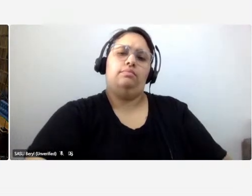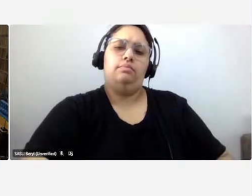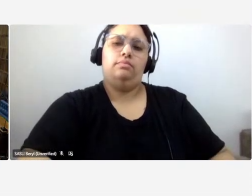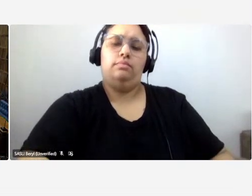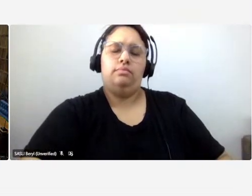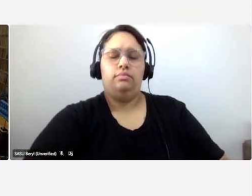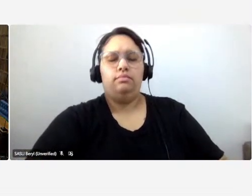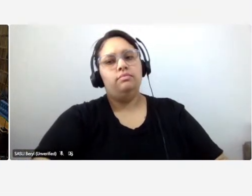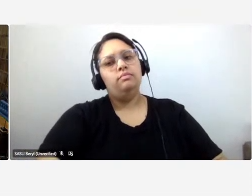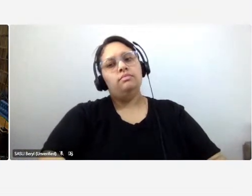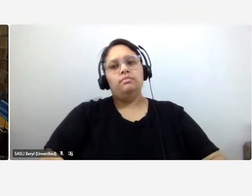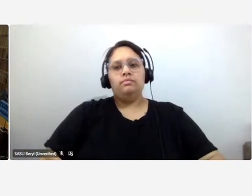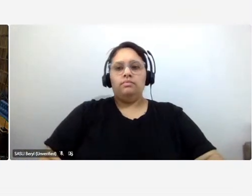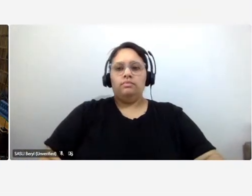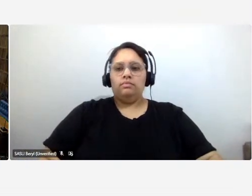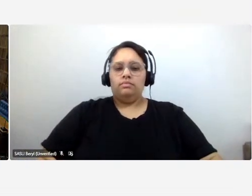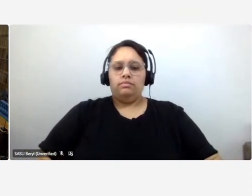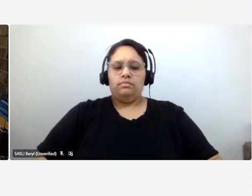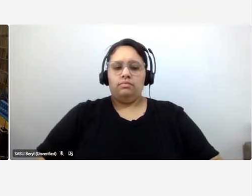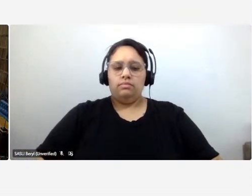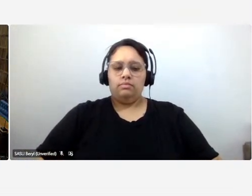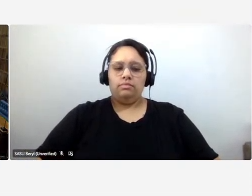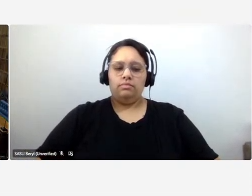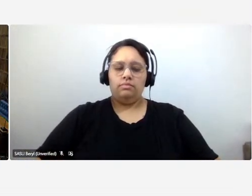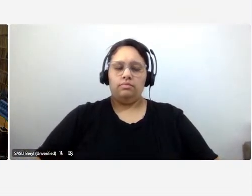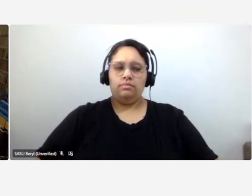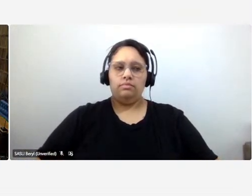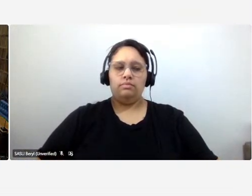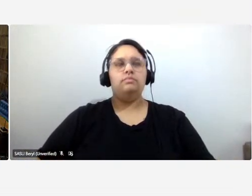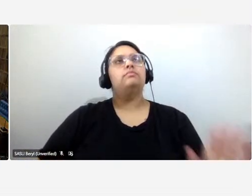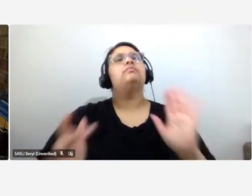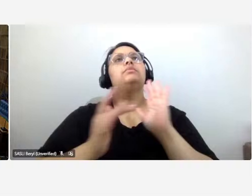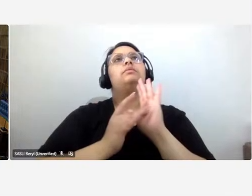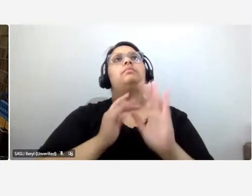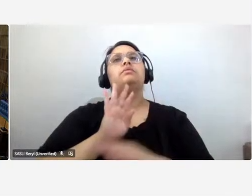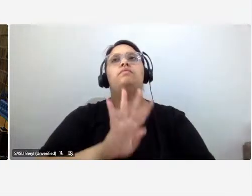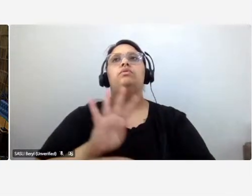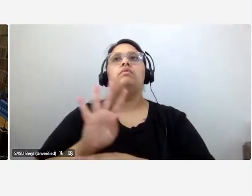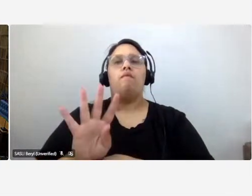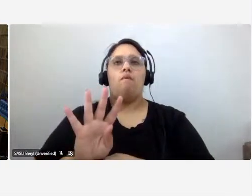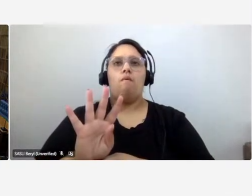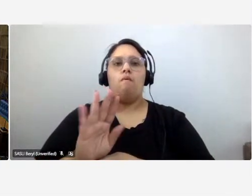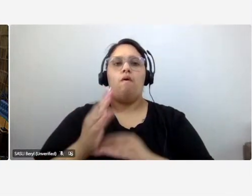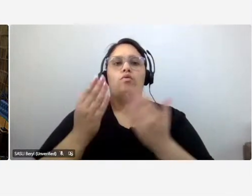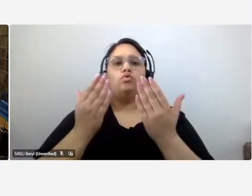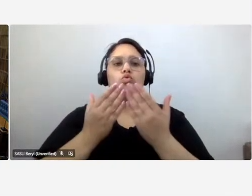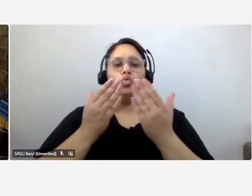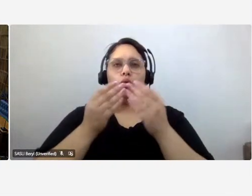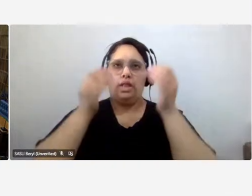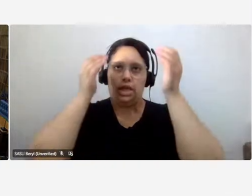There is in paragraph, I mean, page 44, after school initiatives,